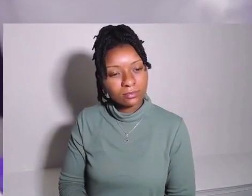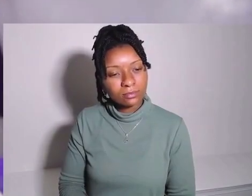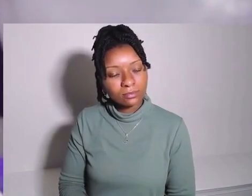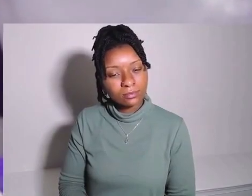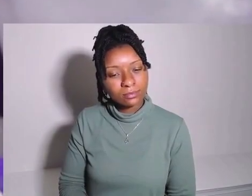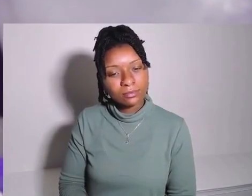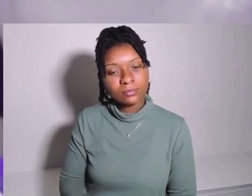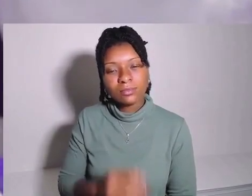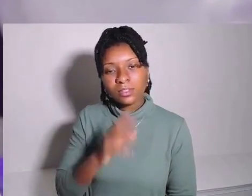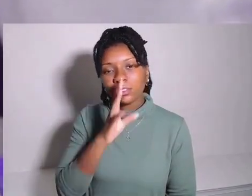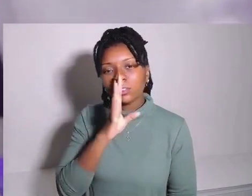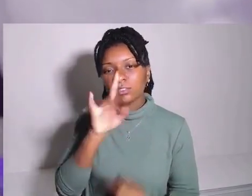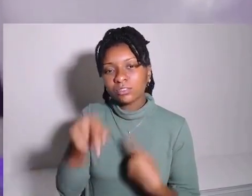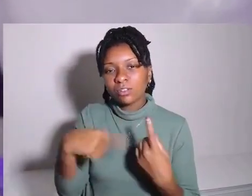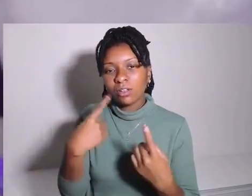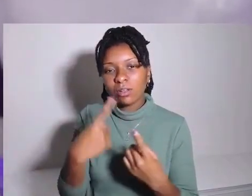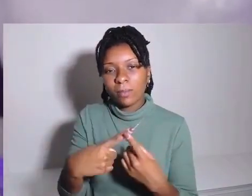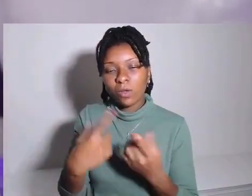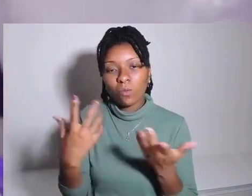Let's talk about anger.